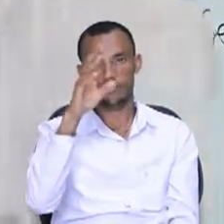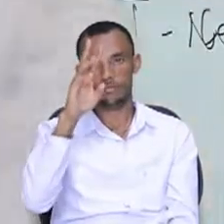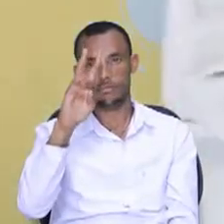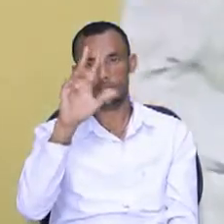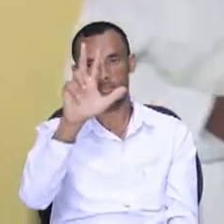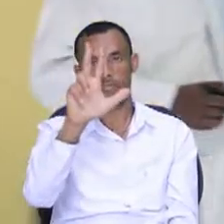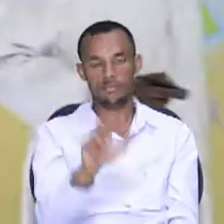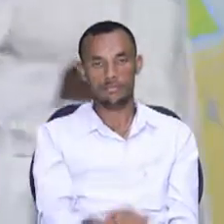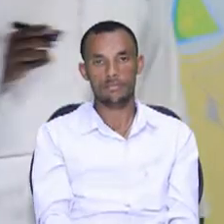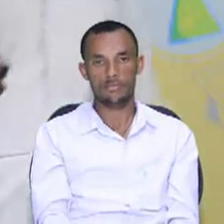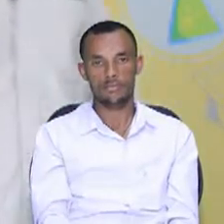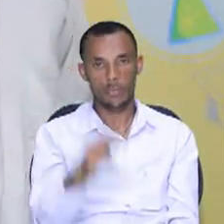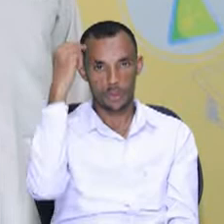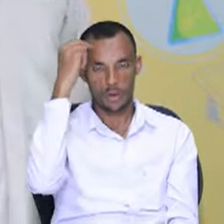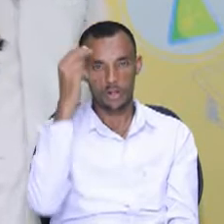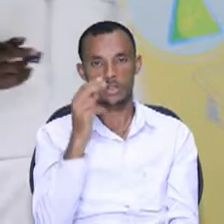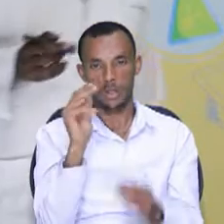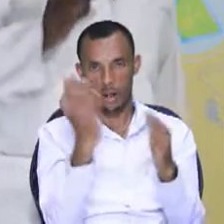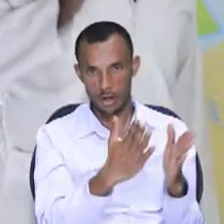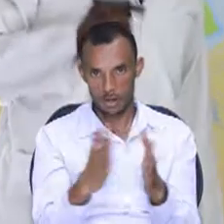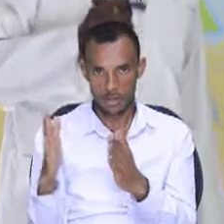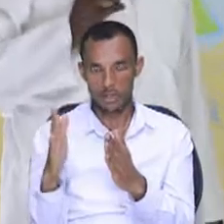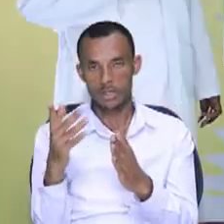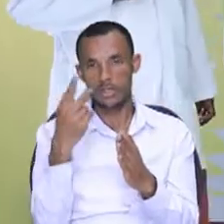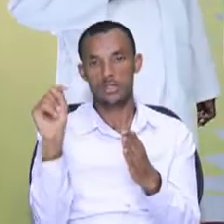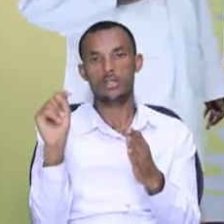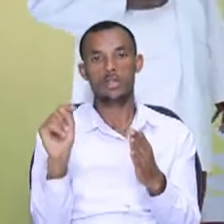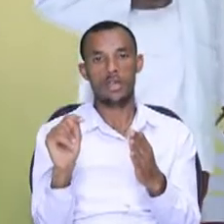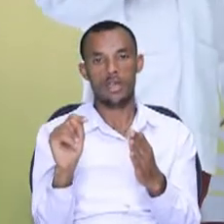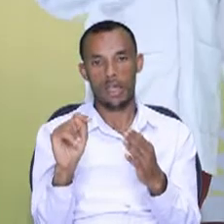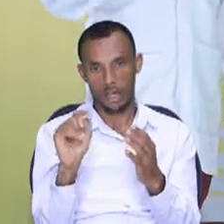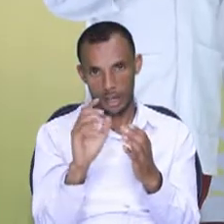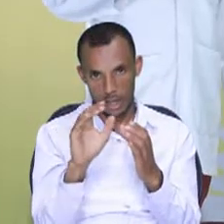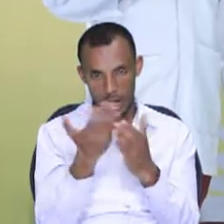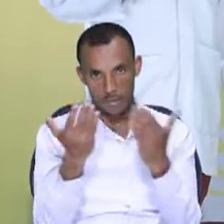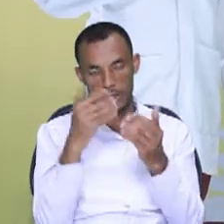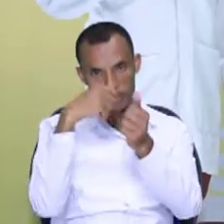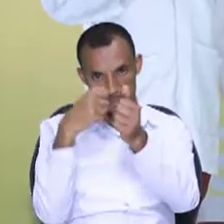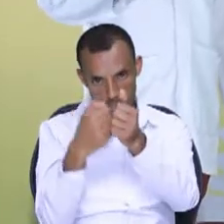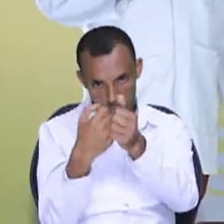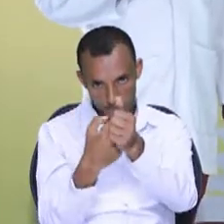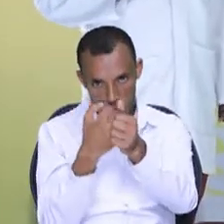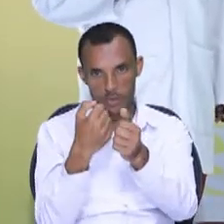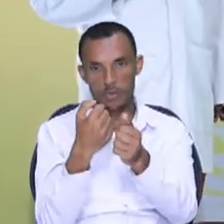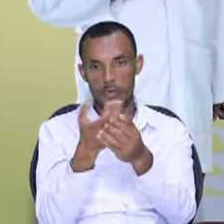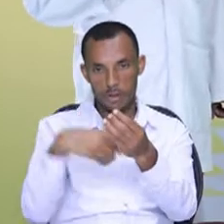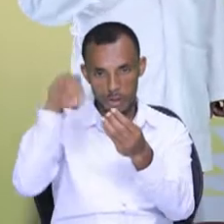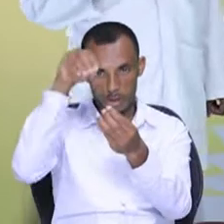1863, Newlands arranged the known elements in order to